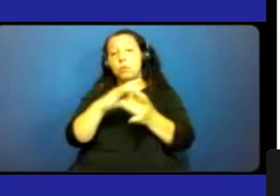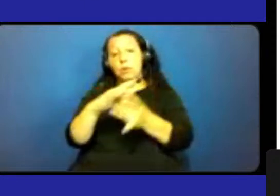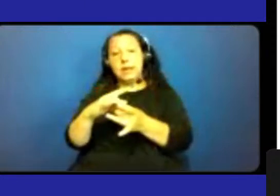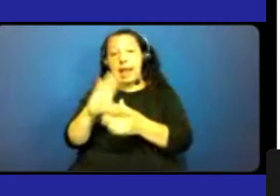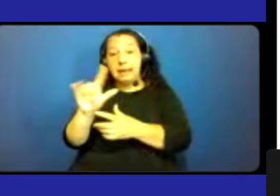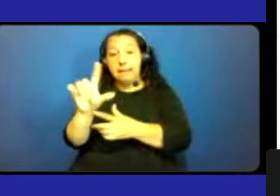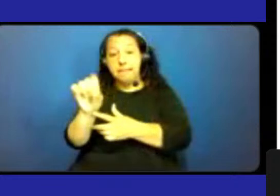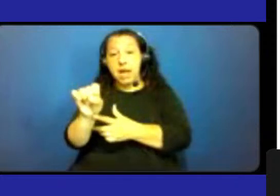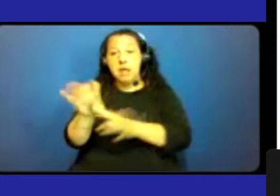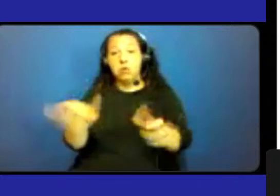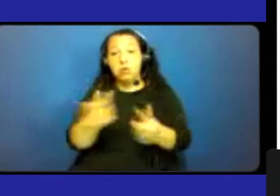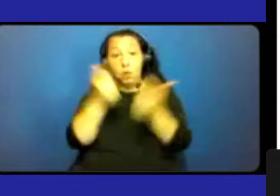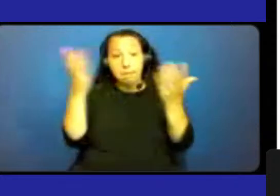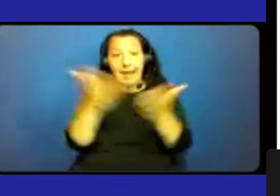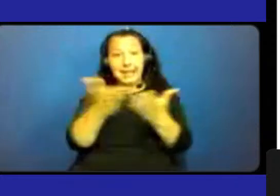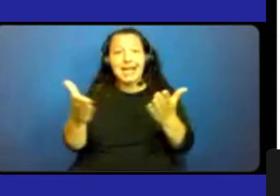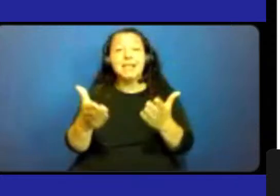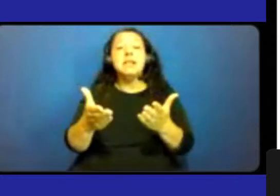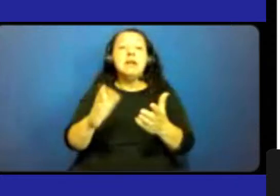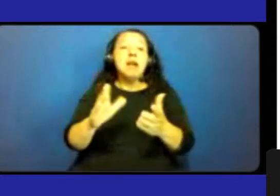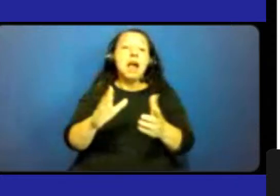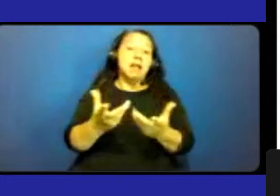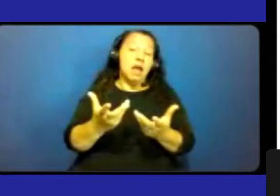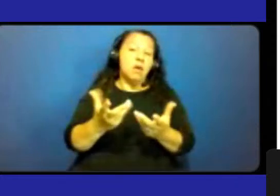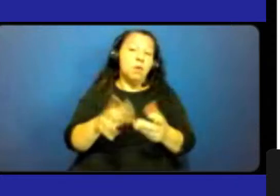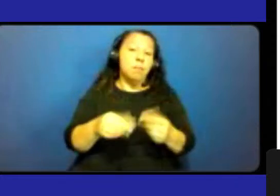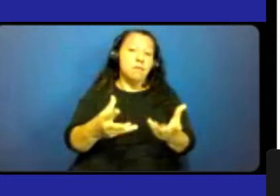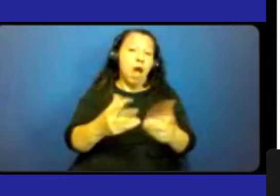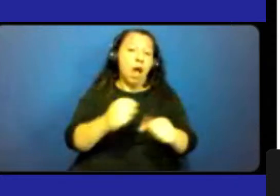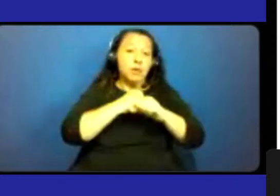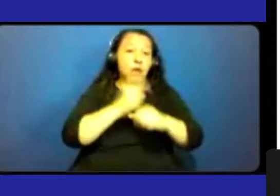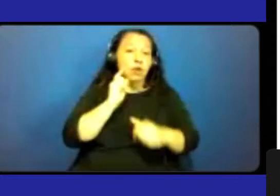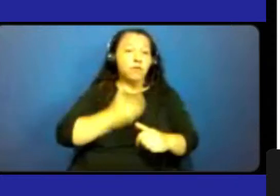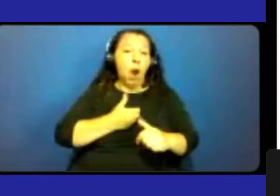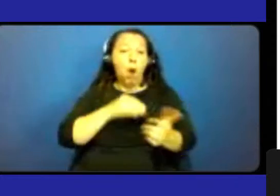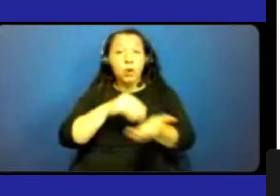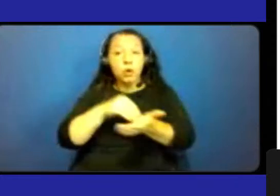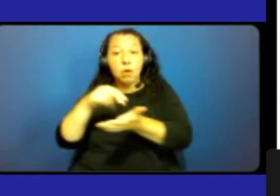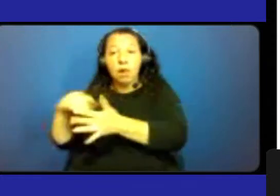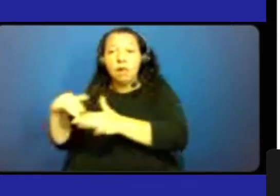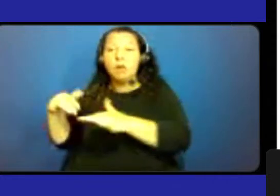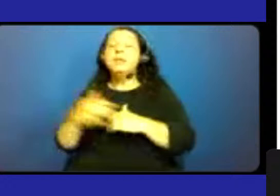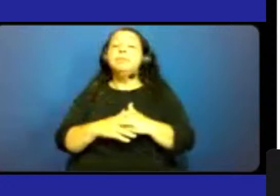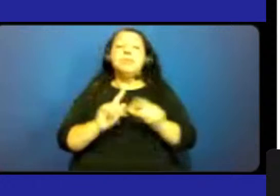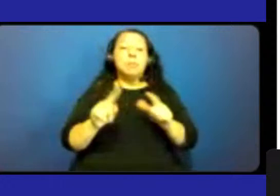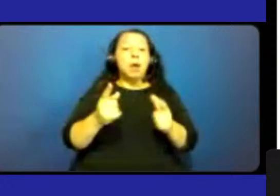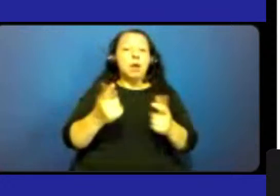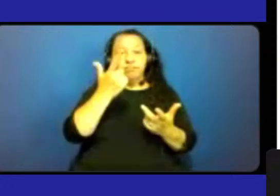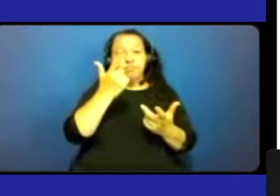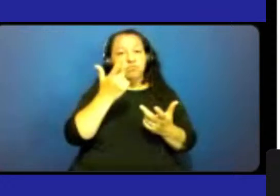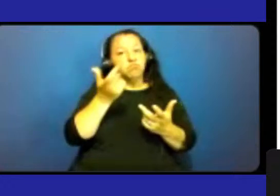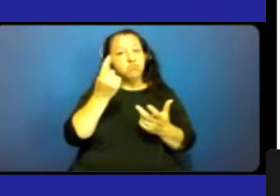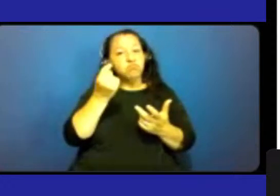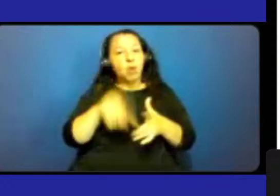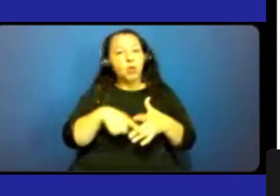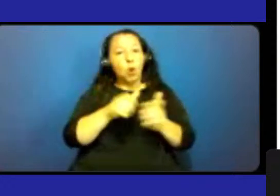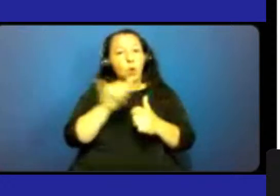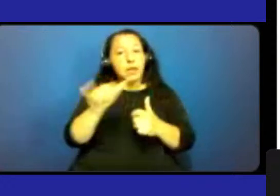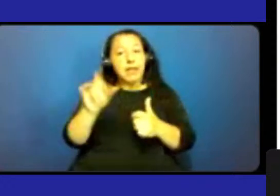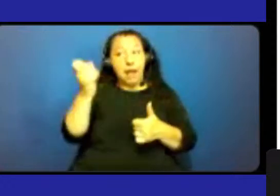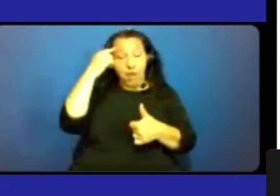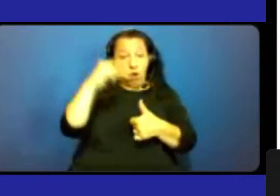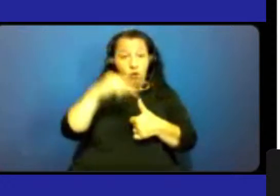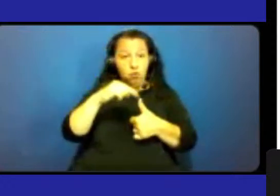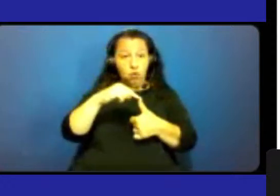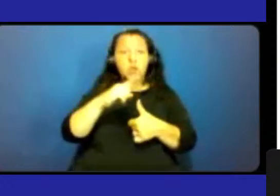give protections to our providers. And so, though we start with that in the federal bucket, it really is an issue